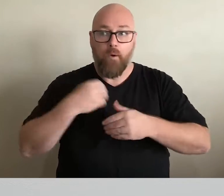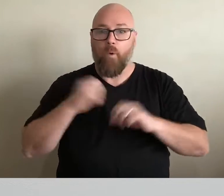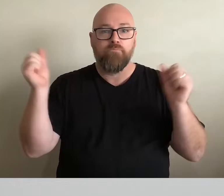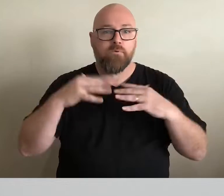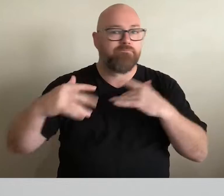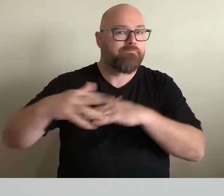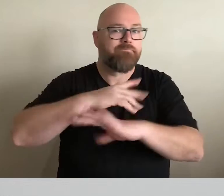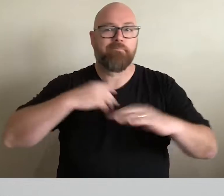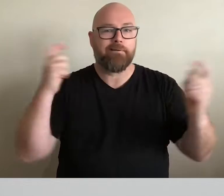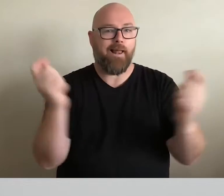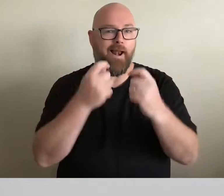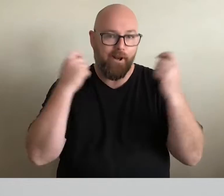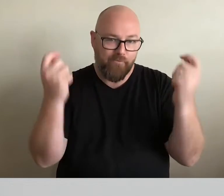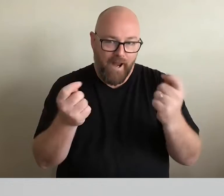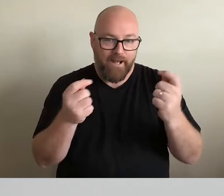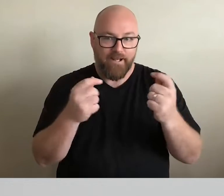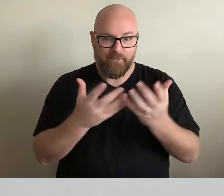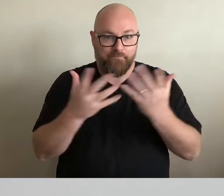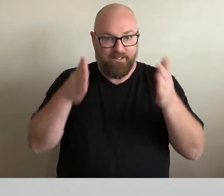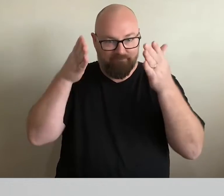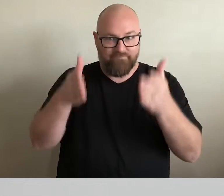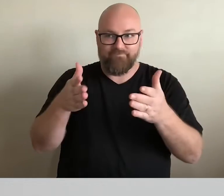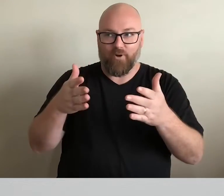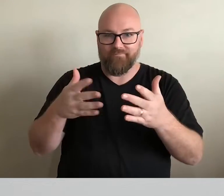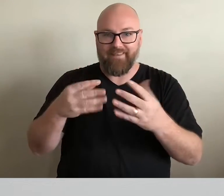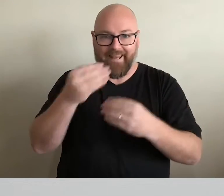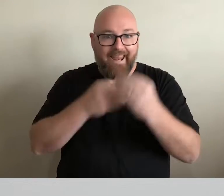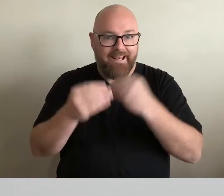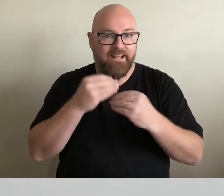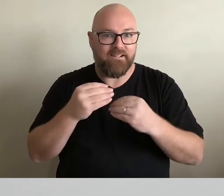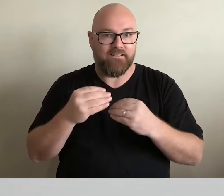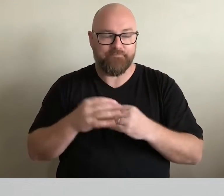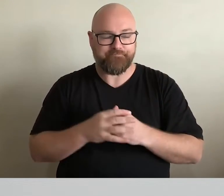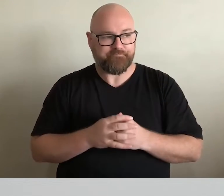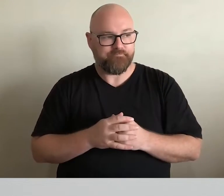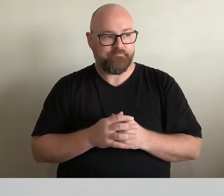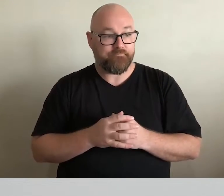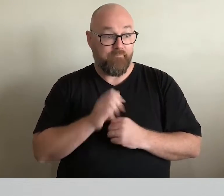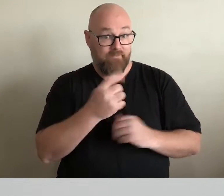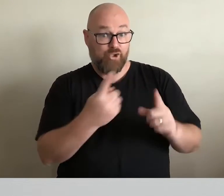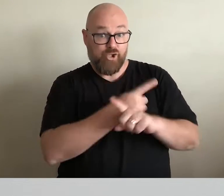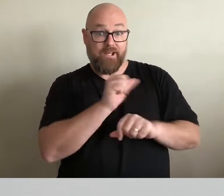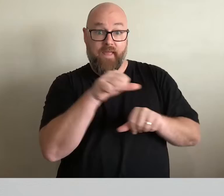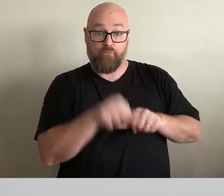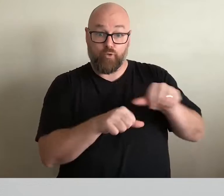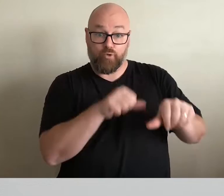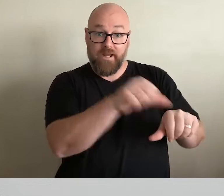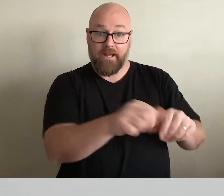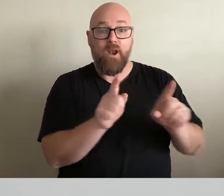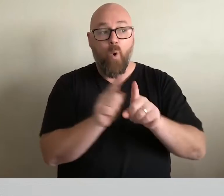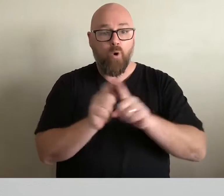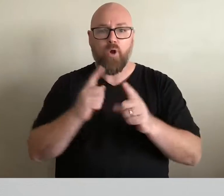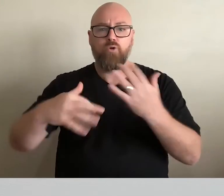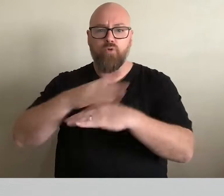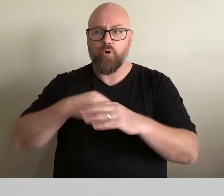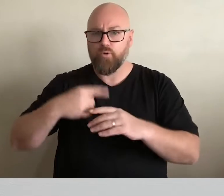to celebrate and there is this additional focus on eating. Changes to a person's normal routine and increased social